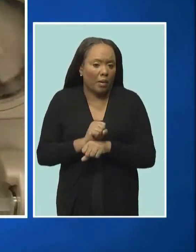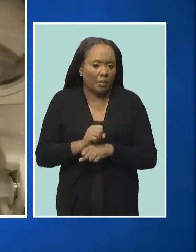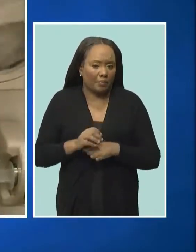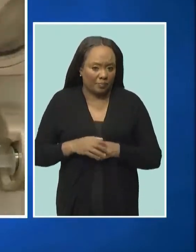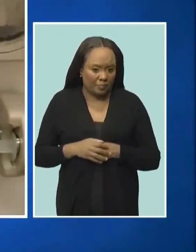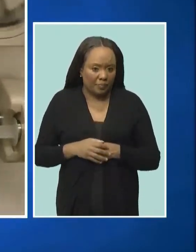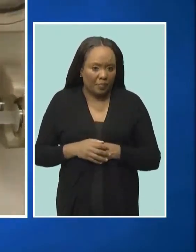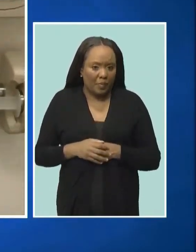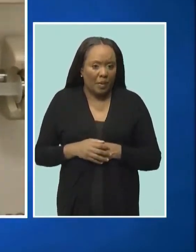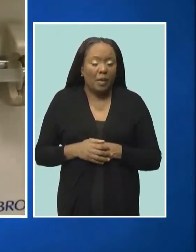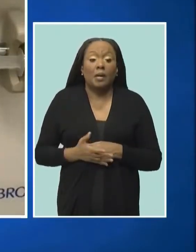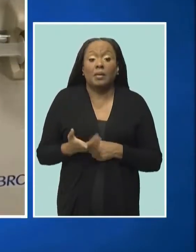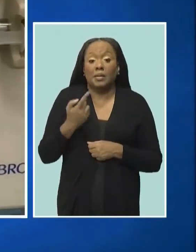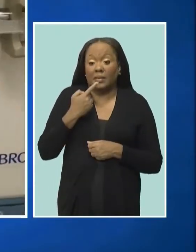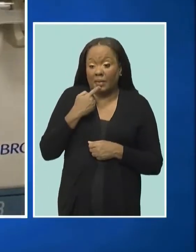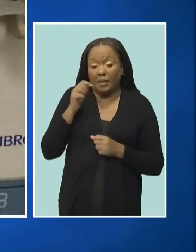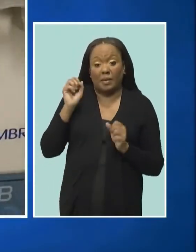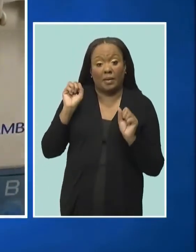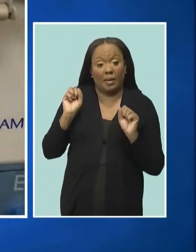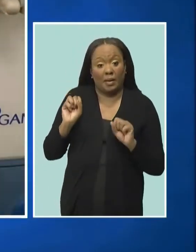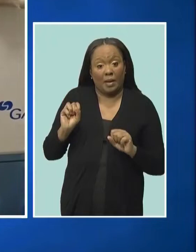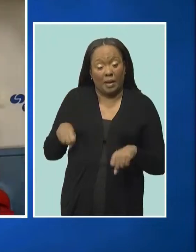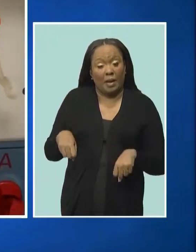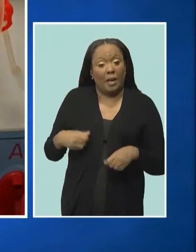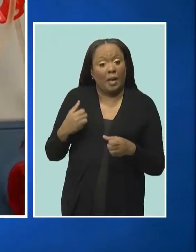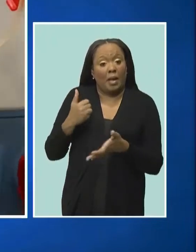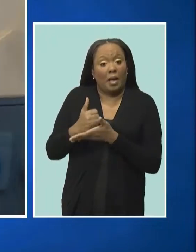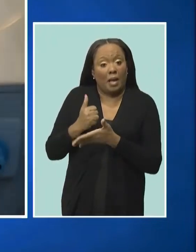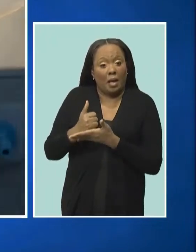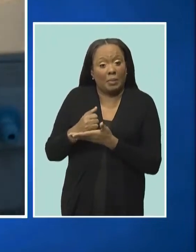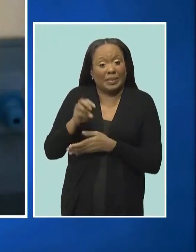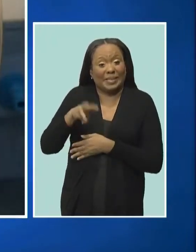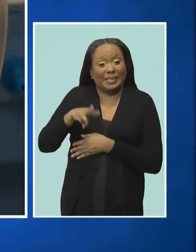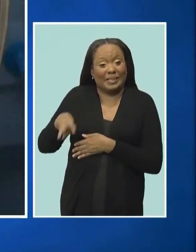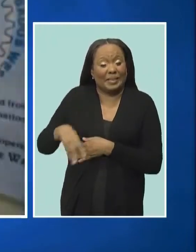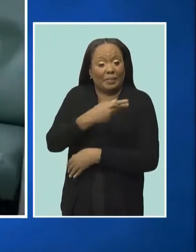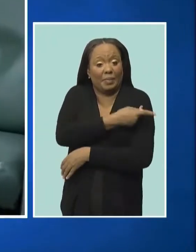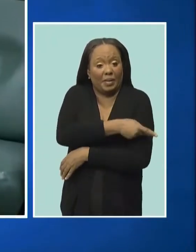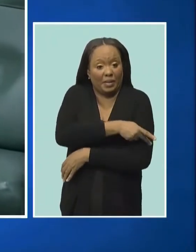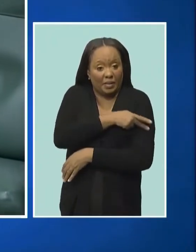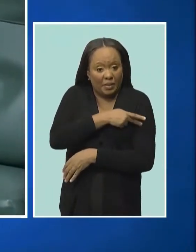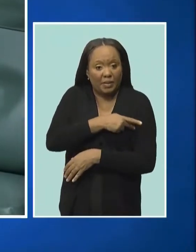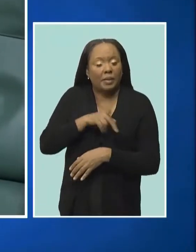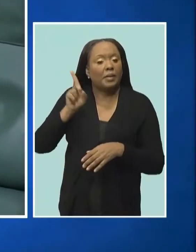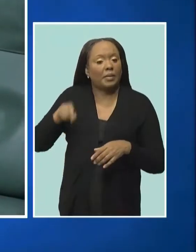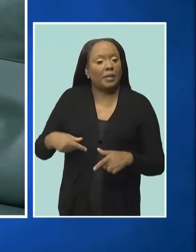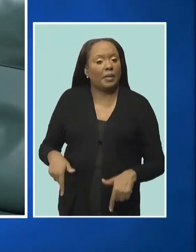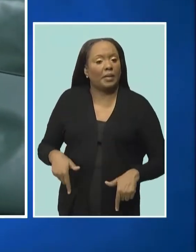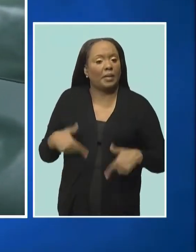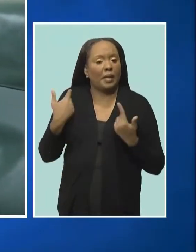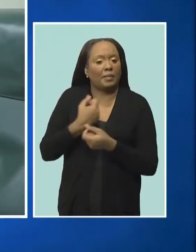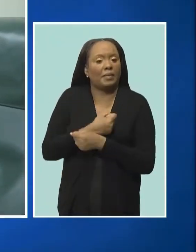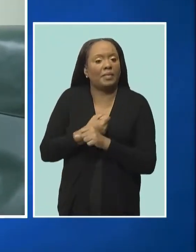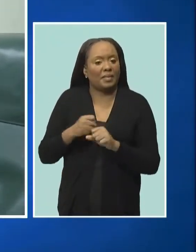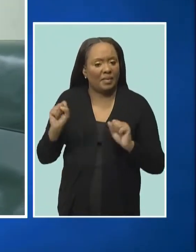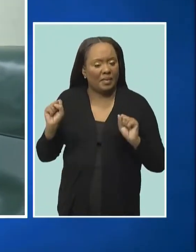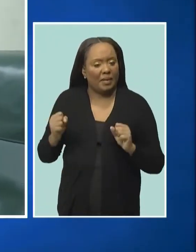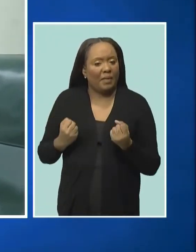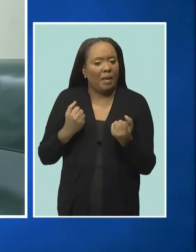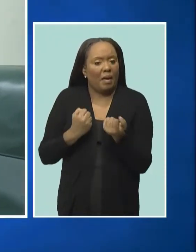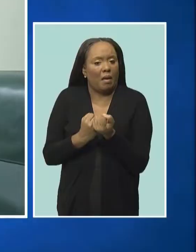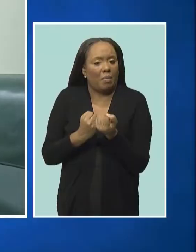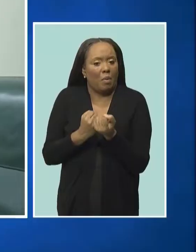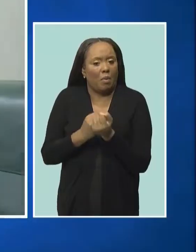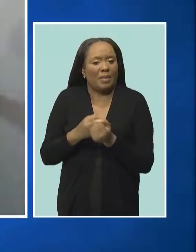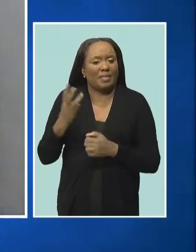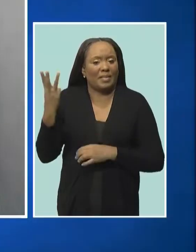unit, caters to 66 patients with end-stage renal disease, requiring life-saving hemodialysis 6